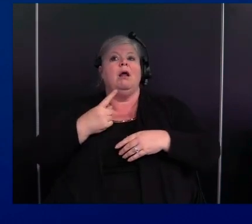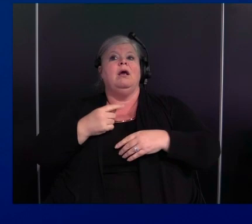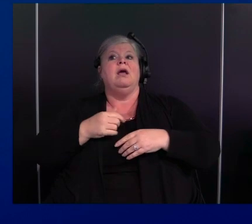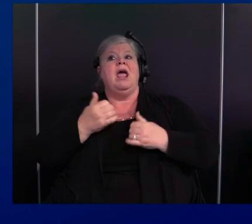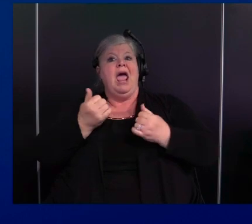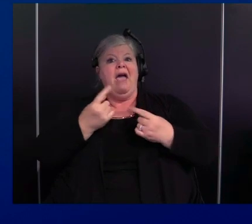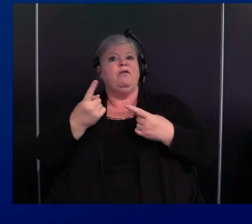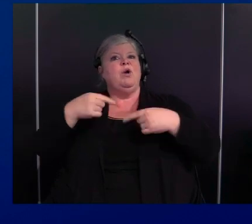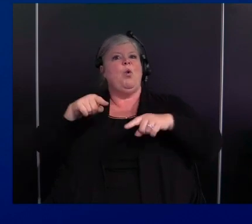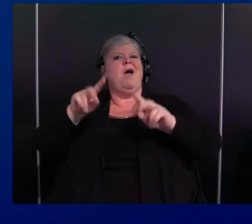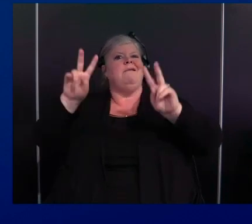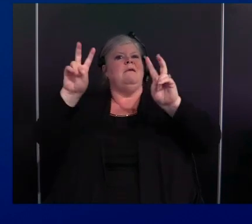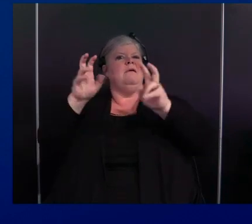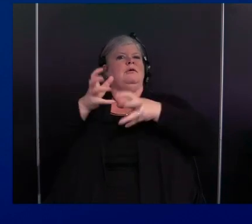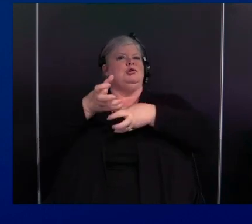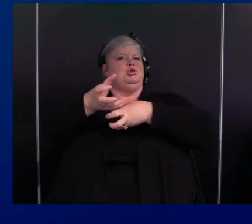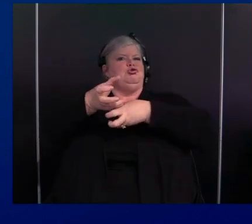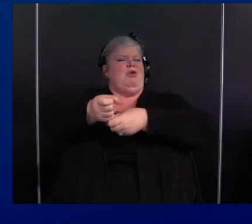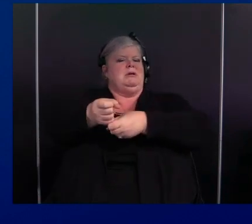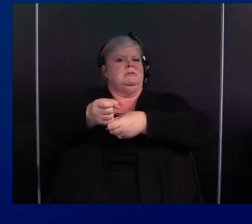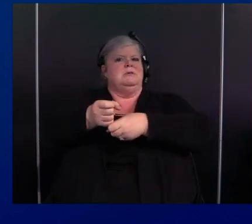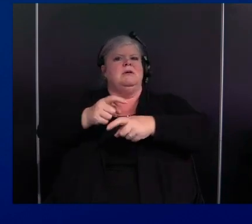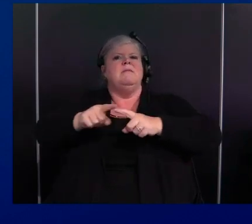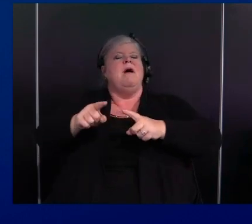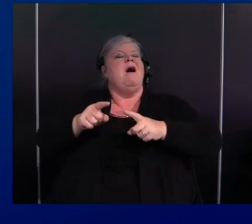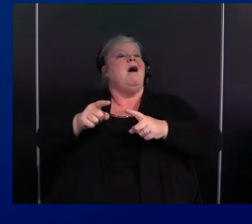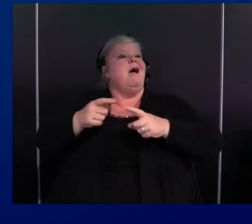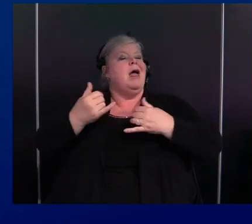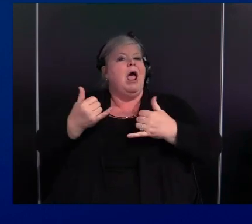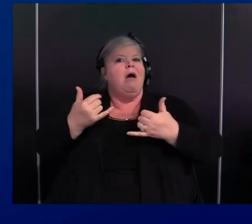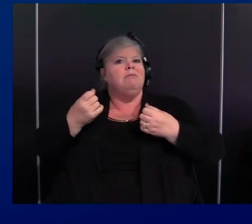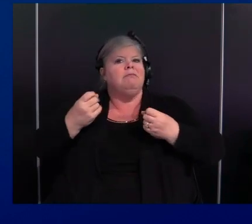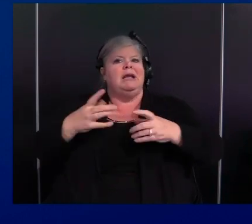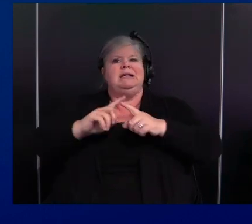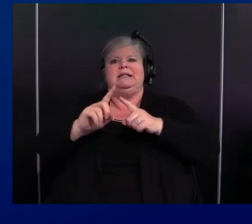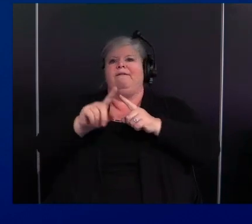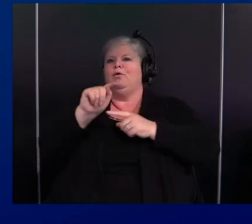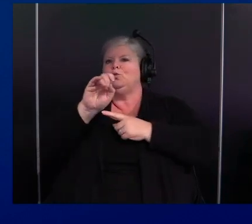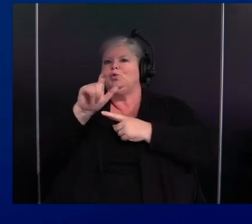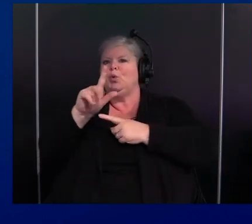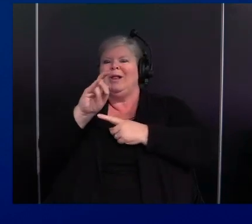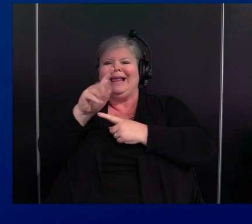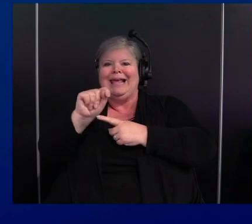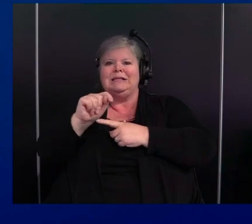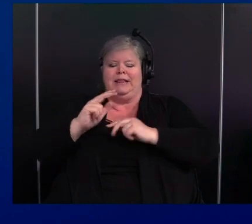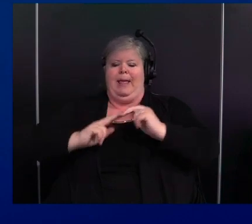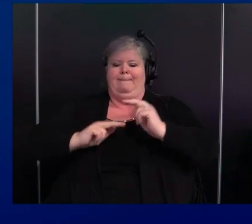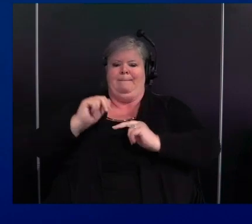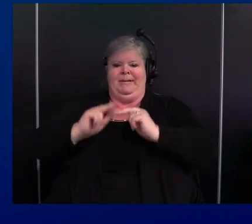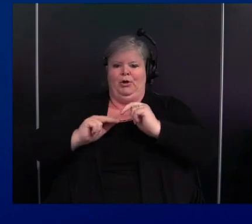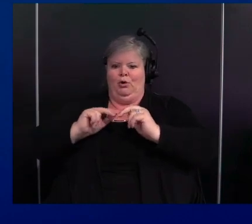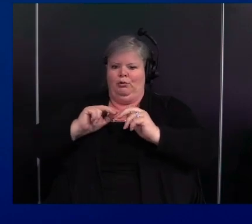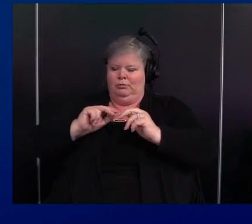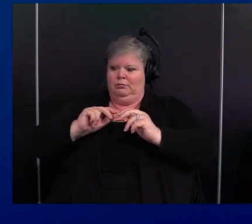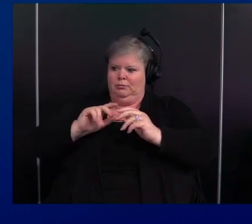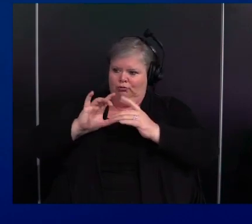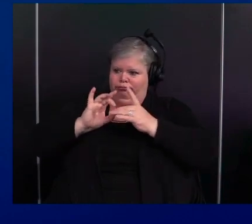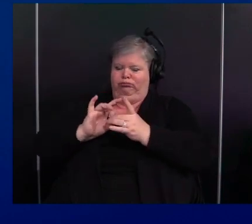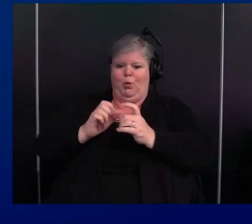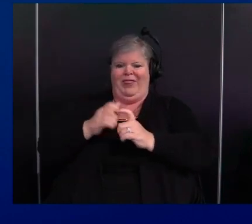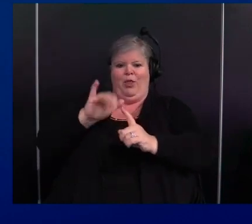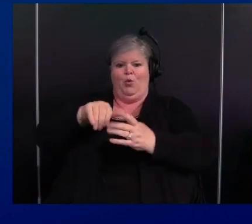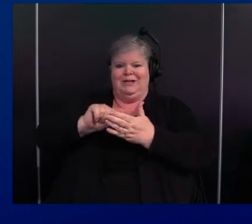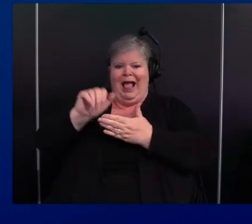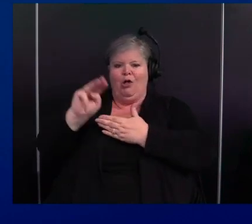general trust in them, but there's all these toolkits that have been built around the algorithms to try and make it easy for developers. Right. And one